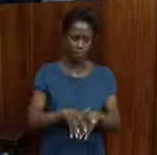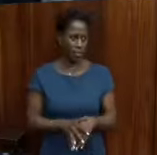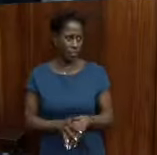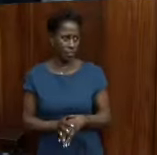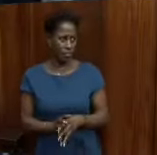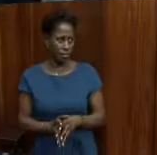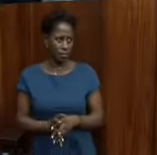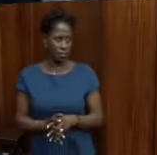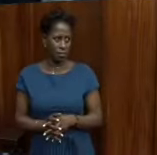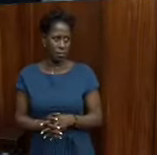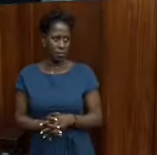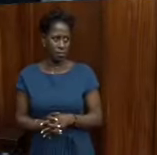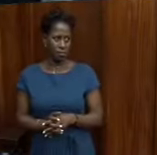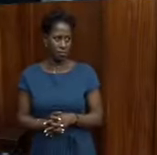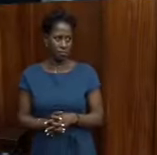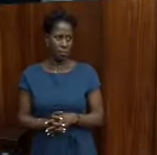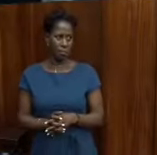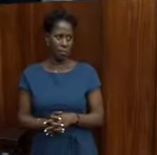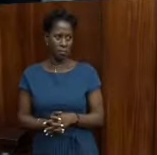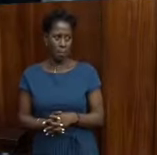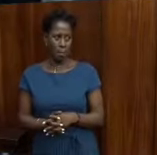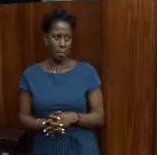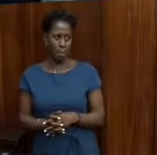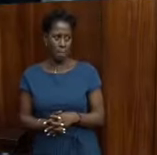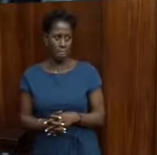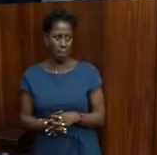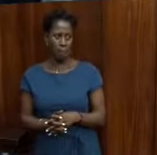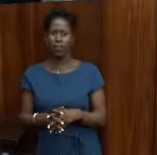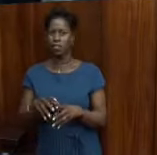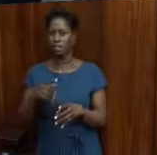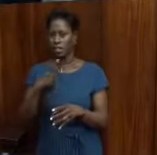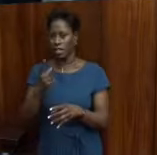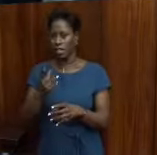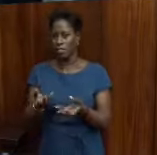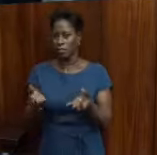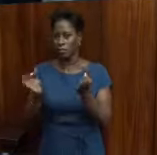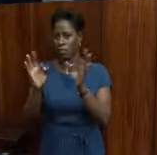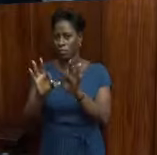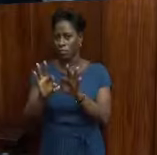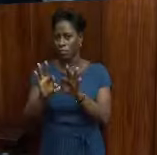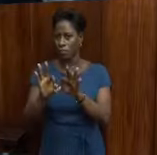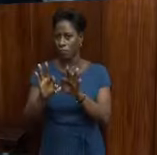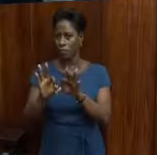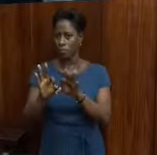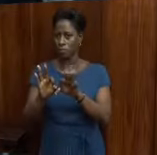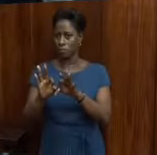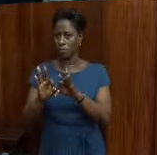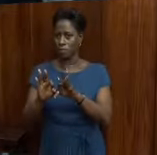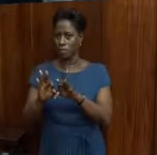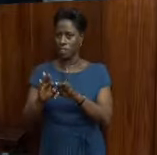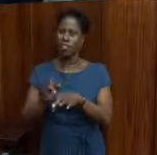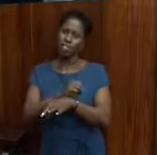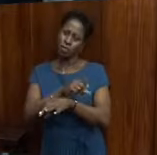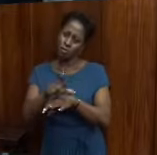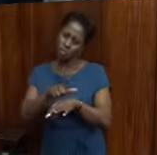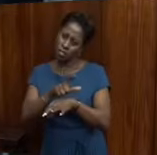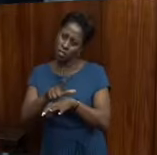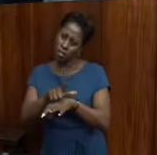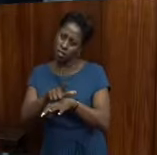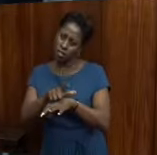biodiversity, and land degradation will allow St. Lucia to implement on-the-ground actions that will not only benefit nature,